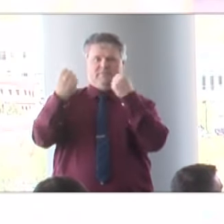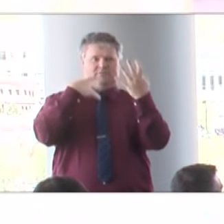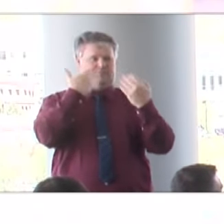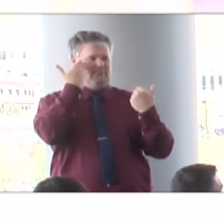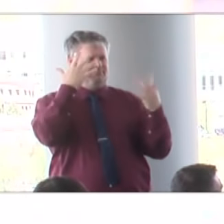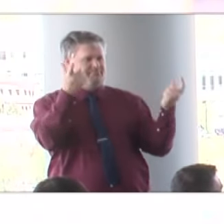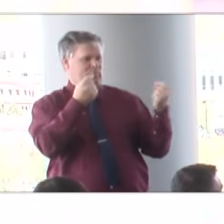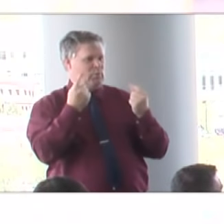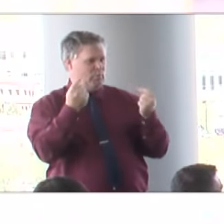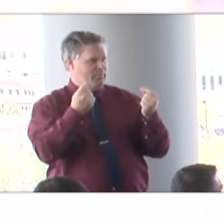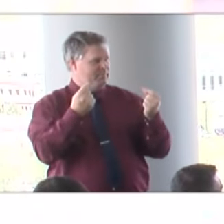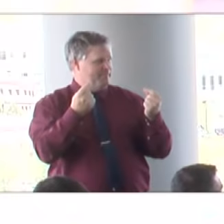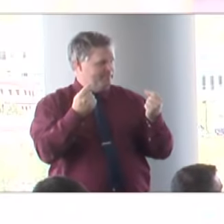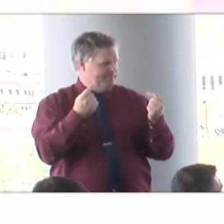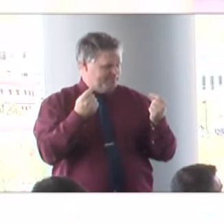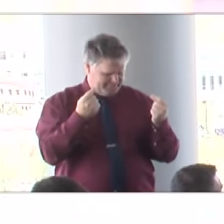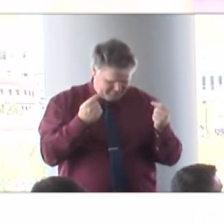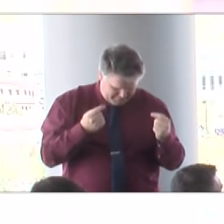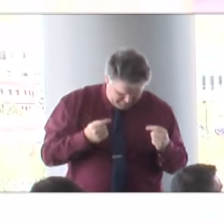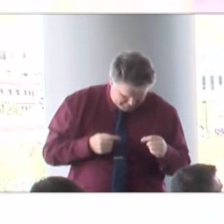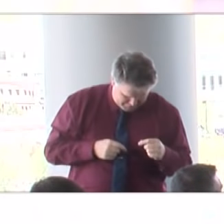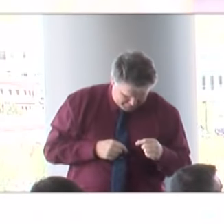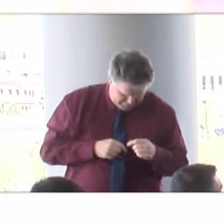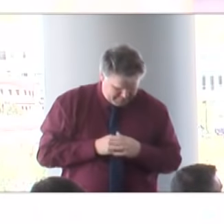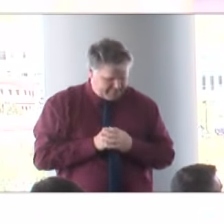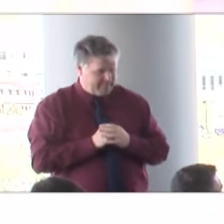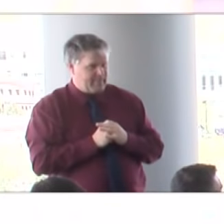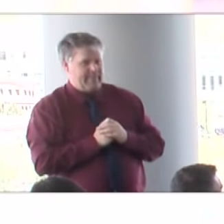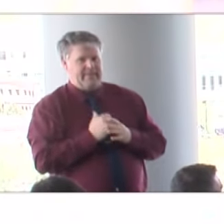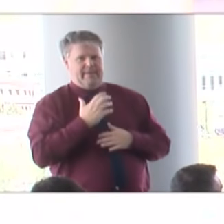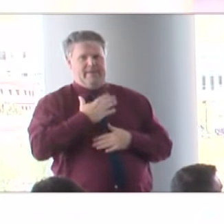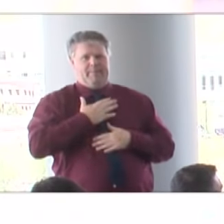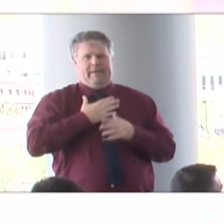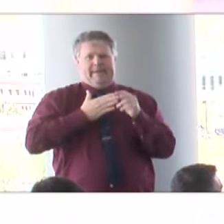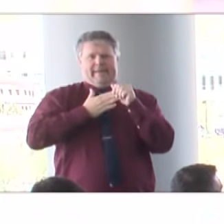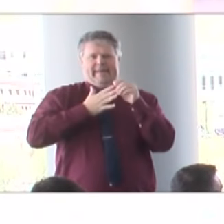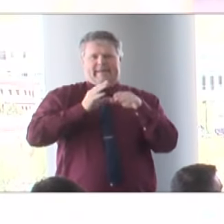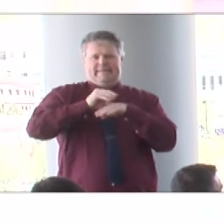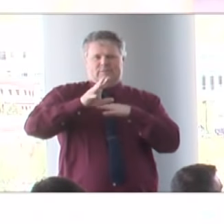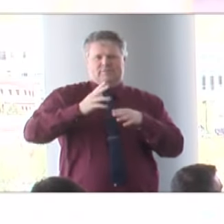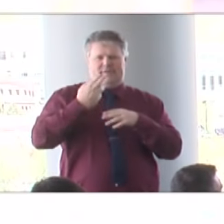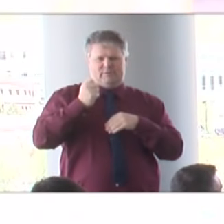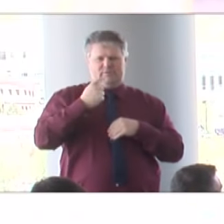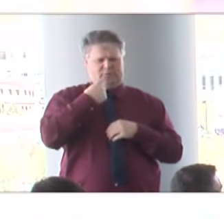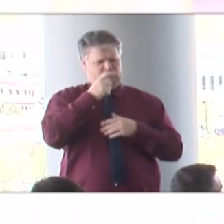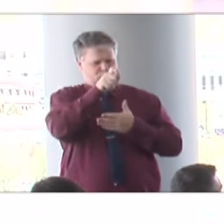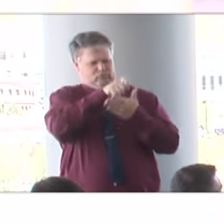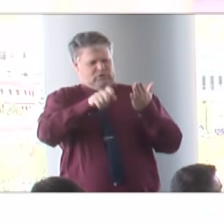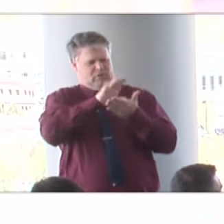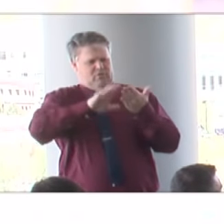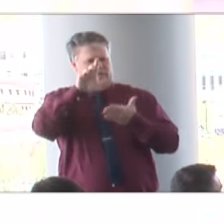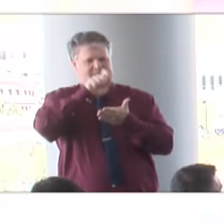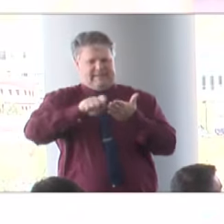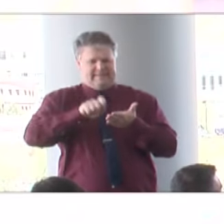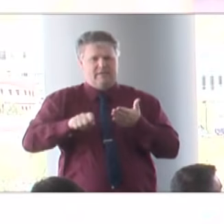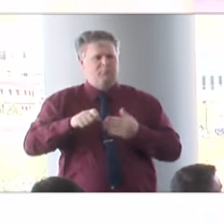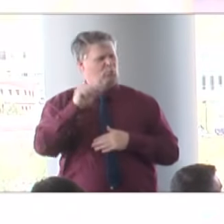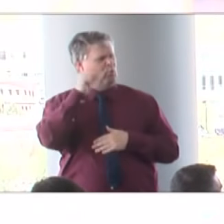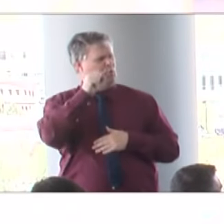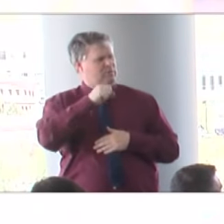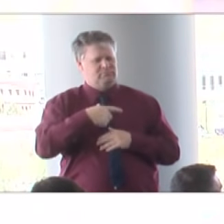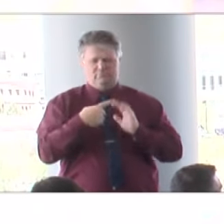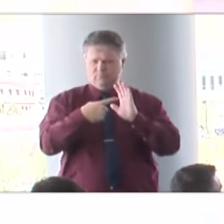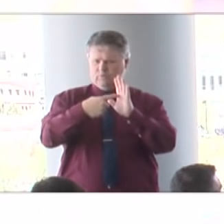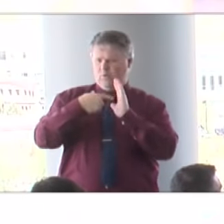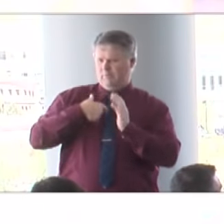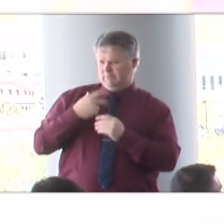what to do. My guidance counselor said to me, well, have you drafted a college essay? And I said, yes, I had. He said, well, show